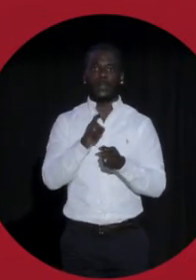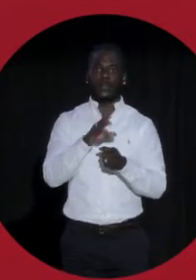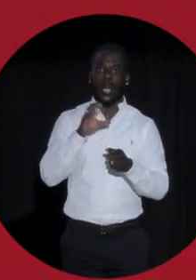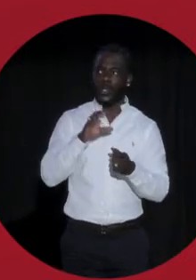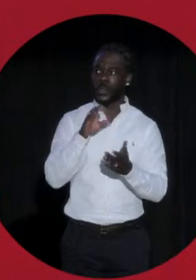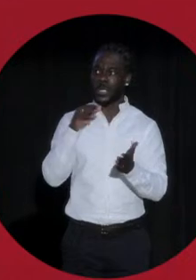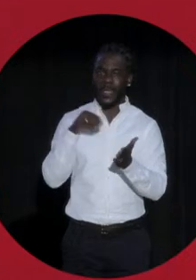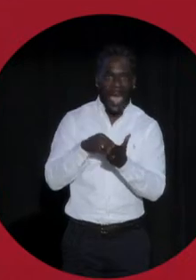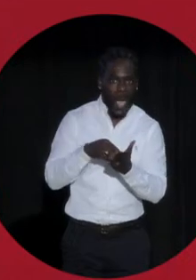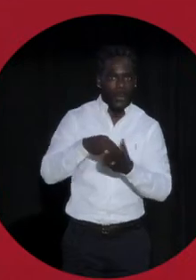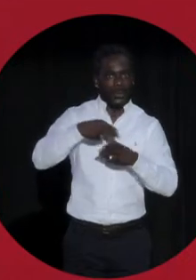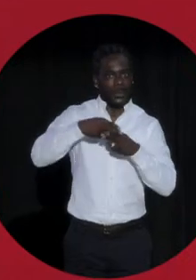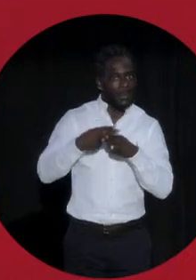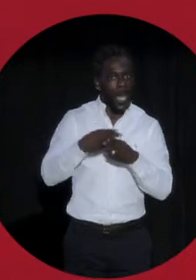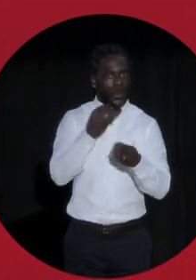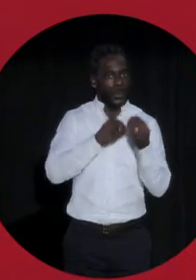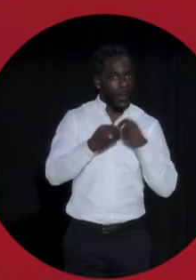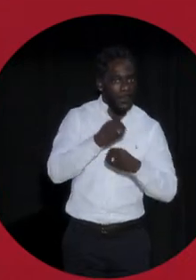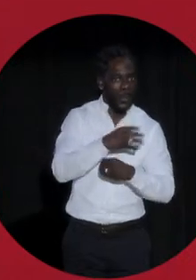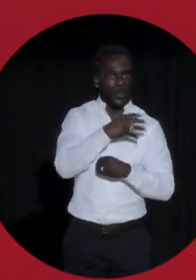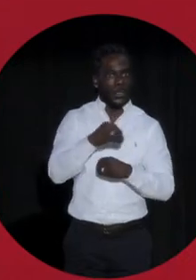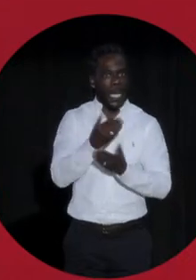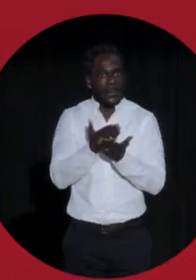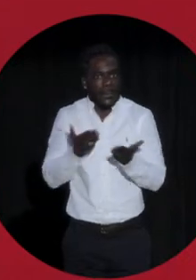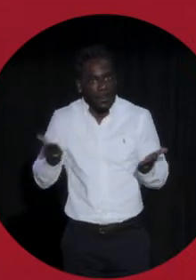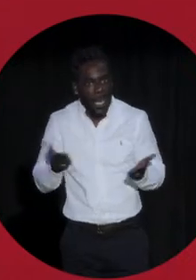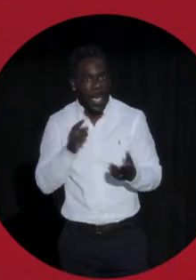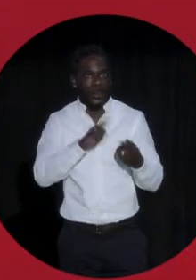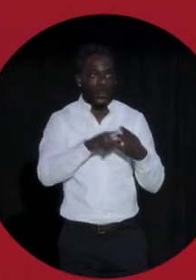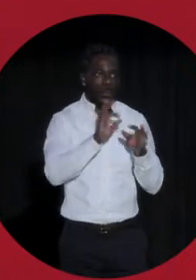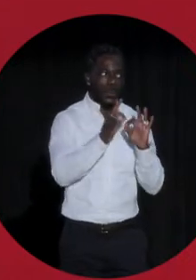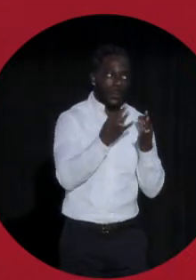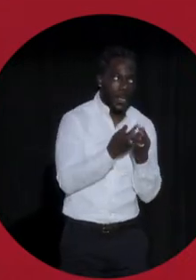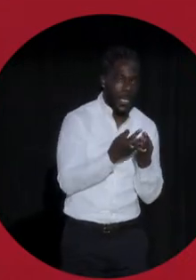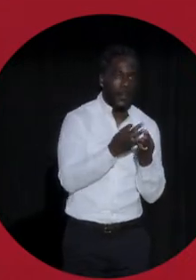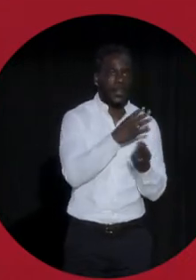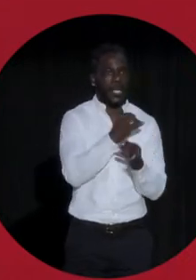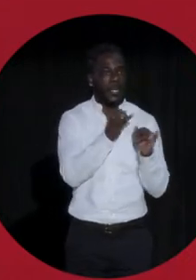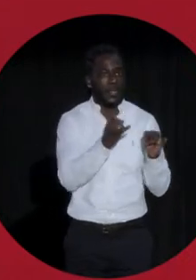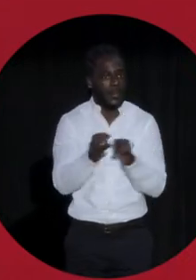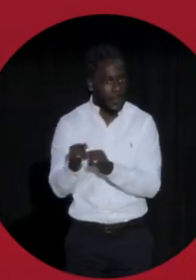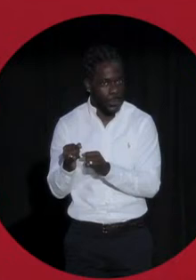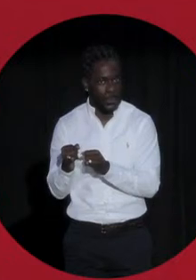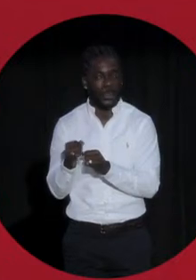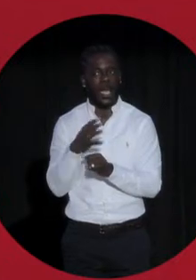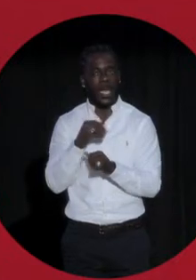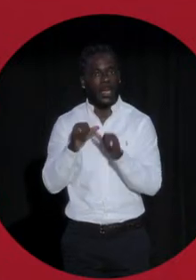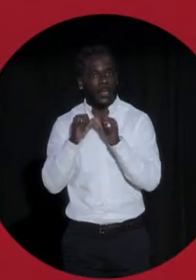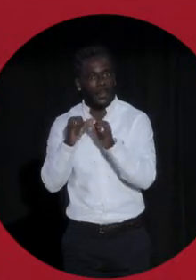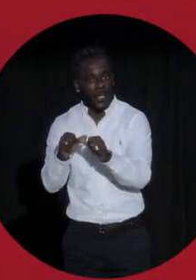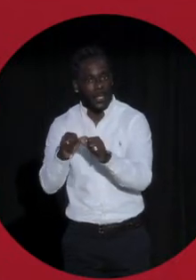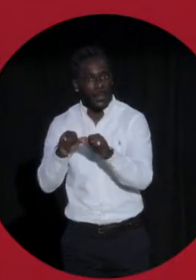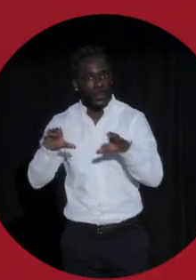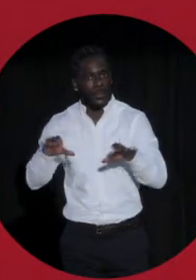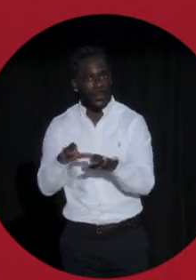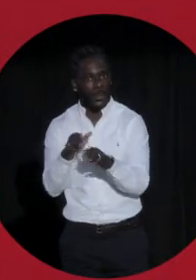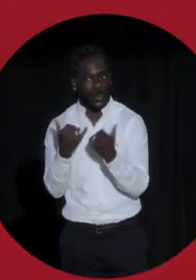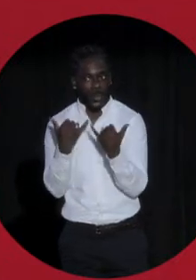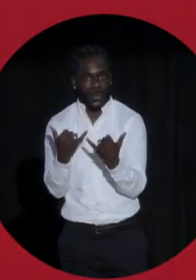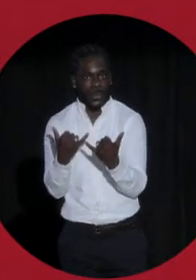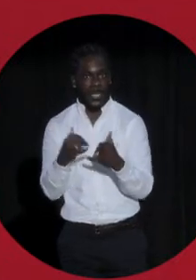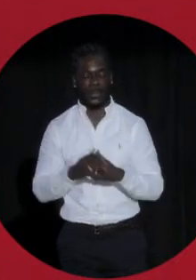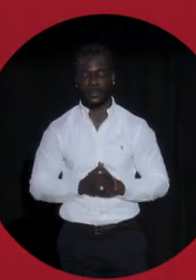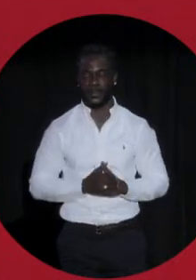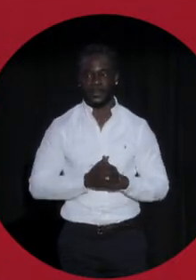hundreds of thousands pounds of food and other supplies to families and individuals, and continue to do so to this very